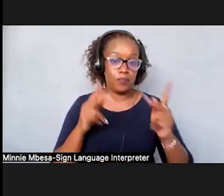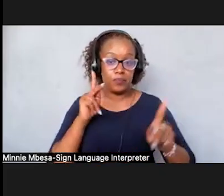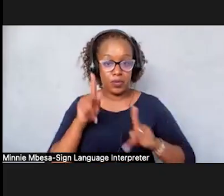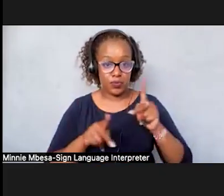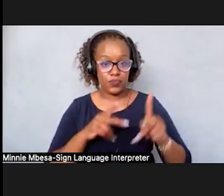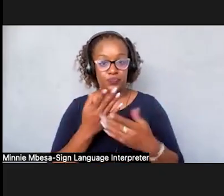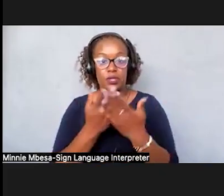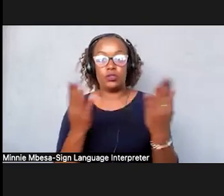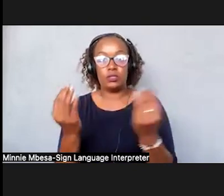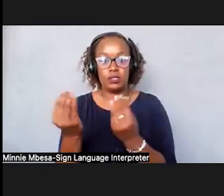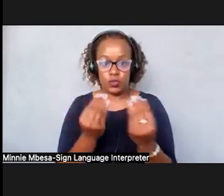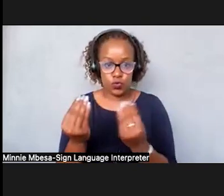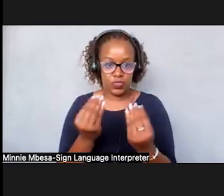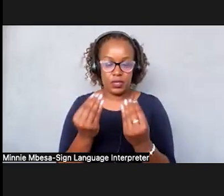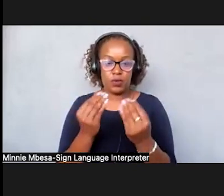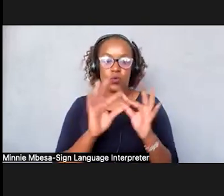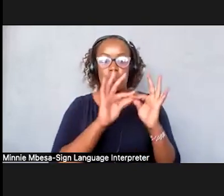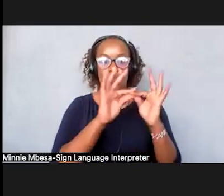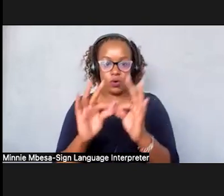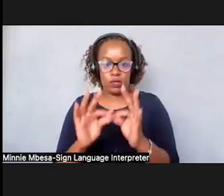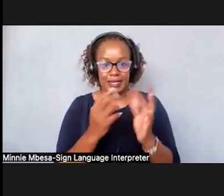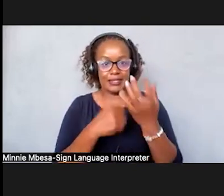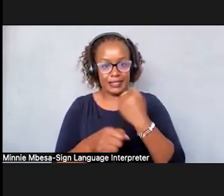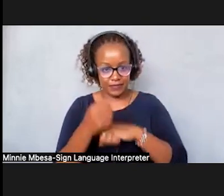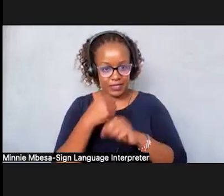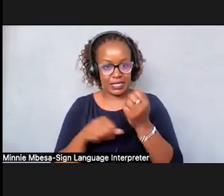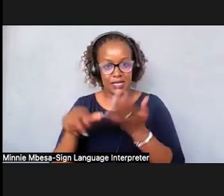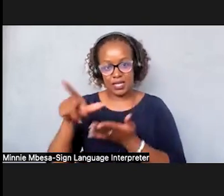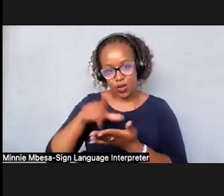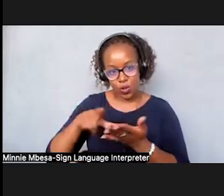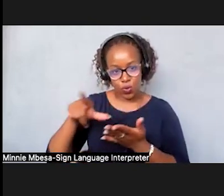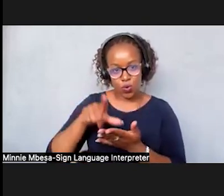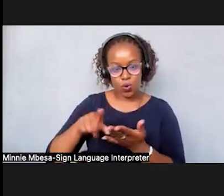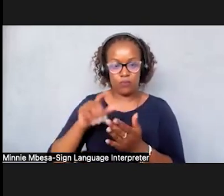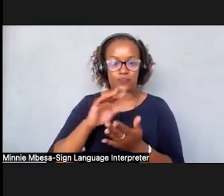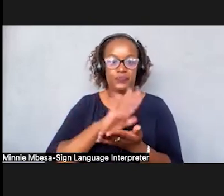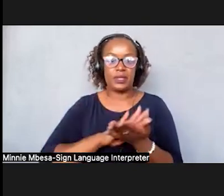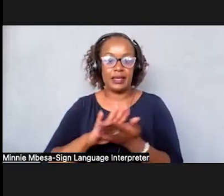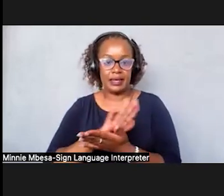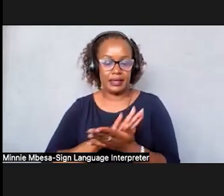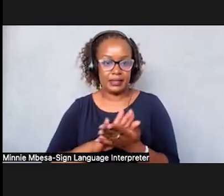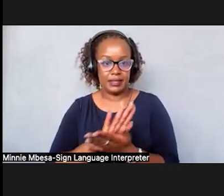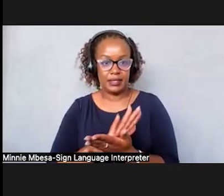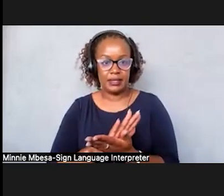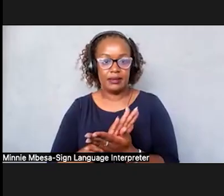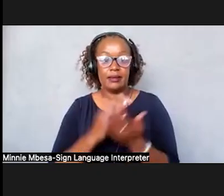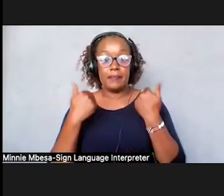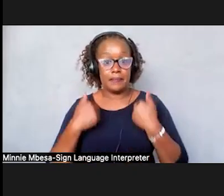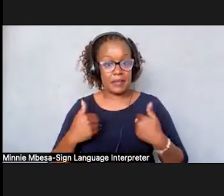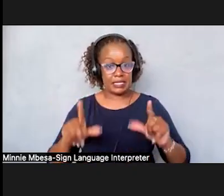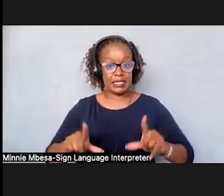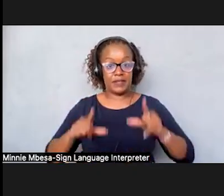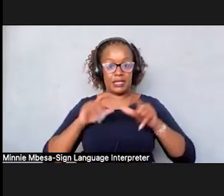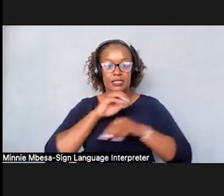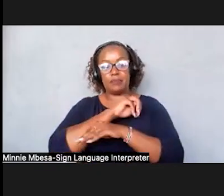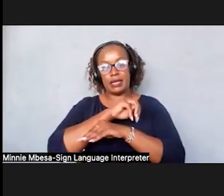coordinate activities within their local area, the context they live in. I'm proudly serving as a Mandera County focal